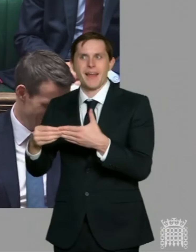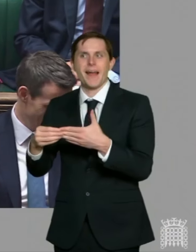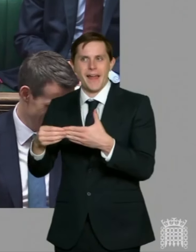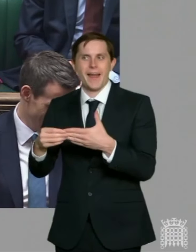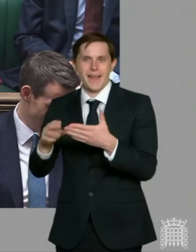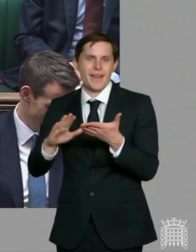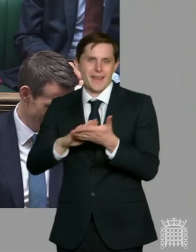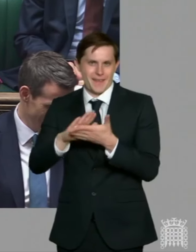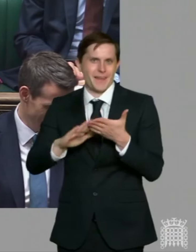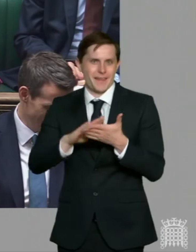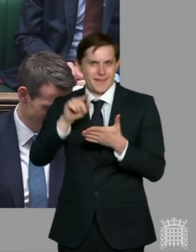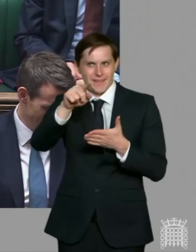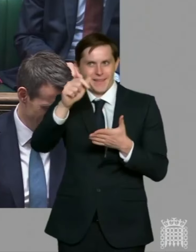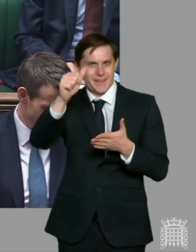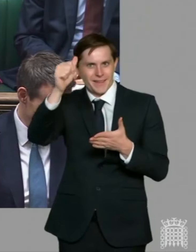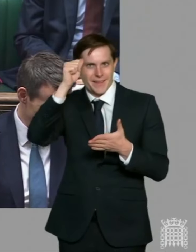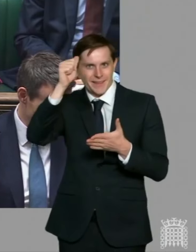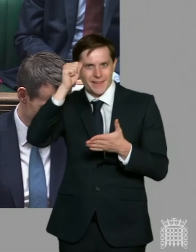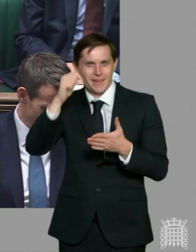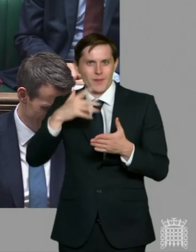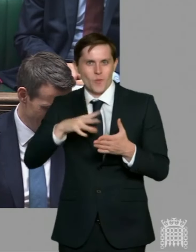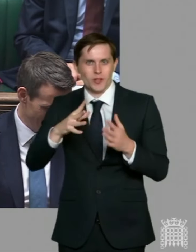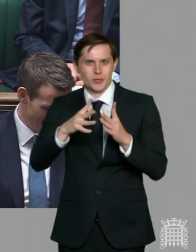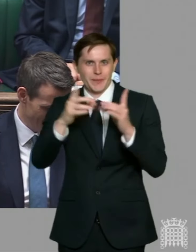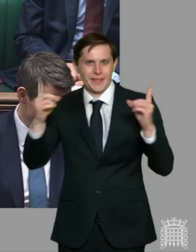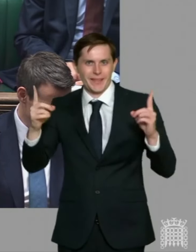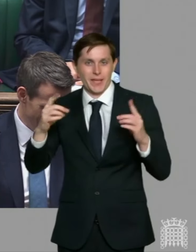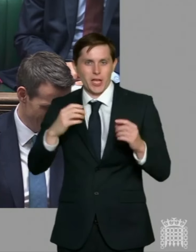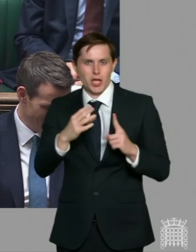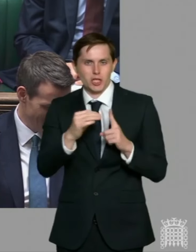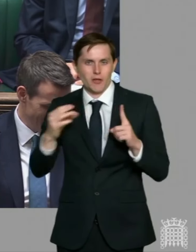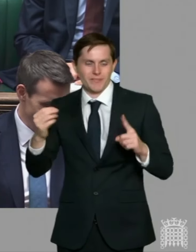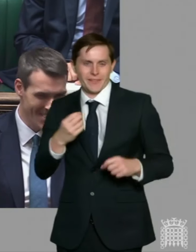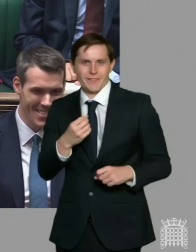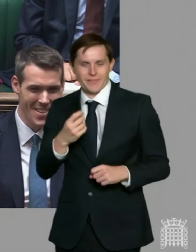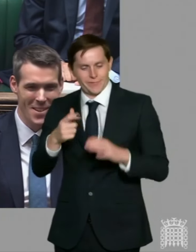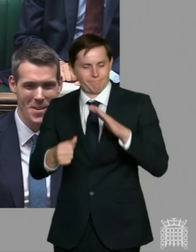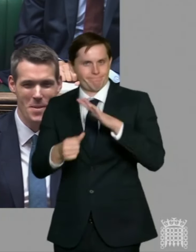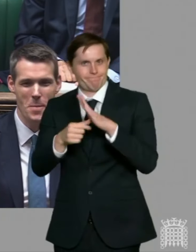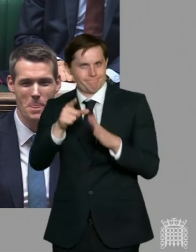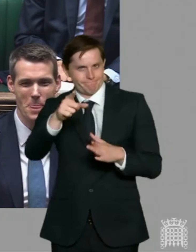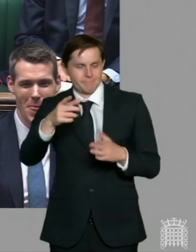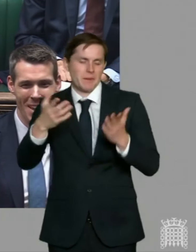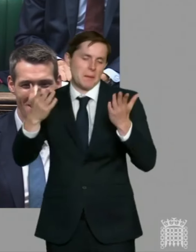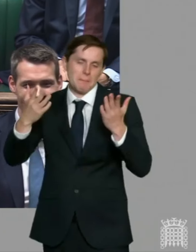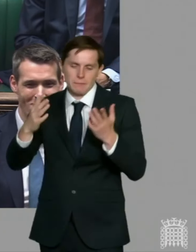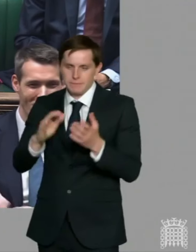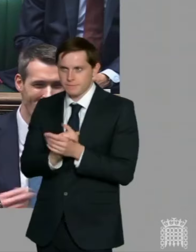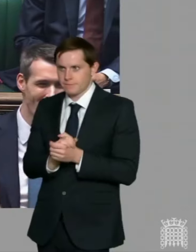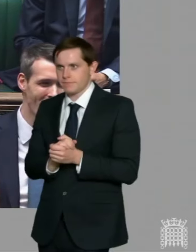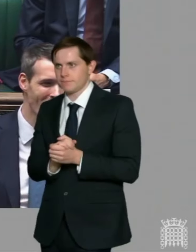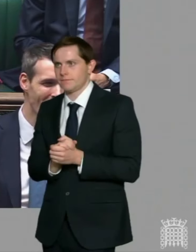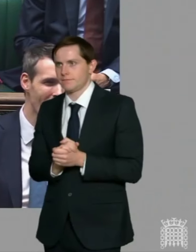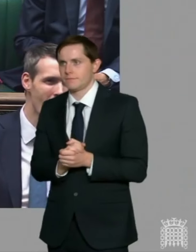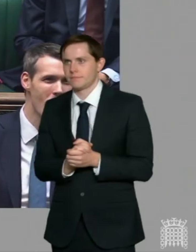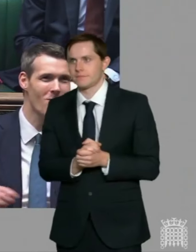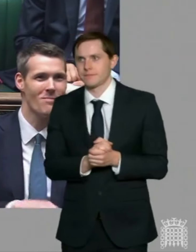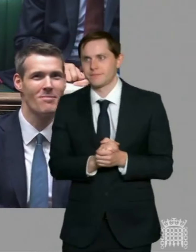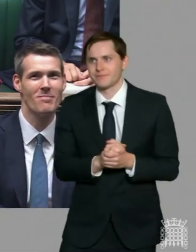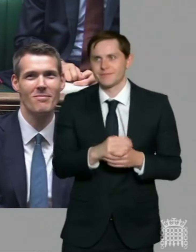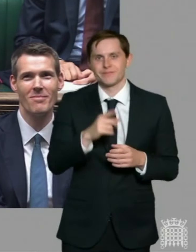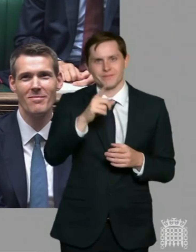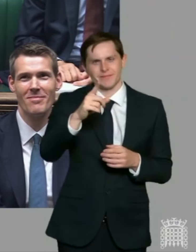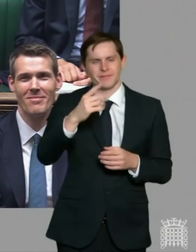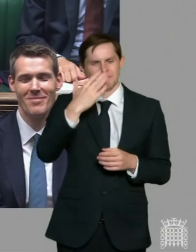must say, the Honourable Lady seems to be taken to opposition very naturally. I think she'll find herself comfortable for a long,